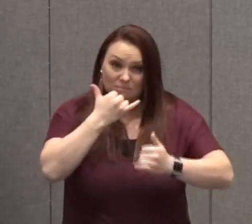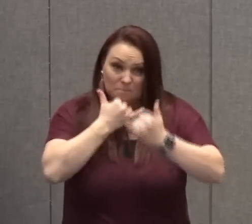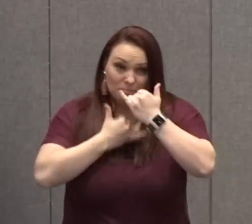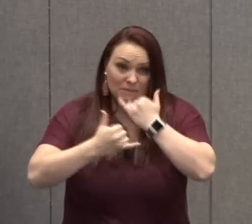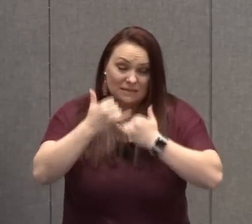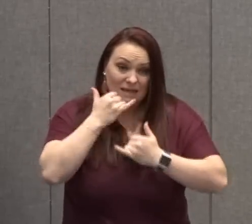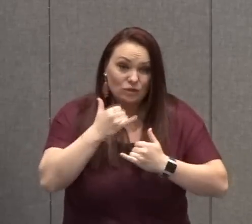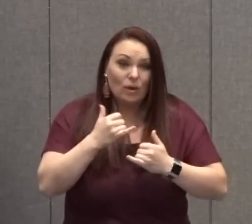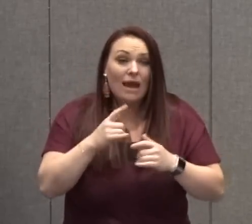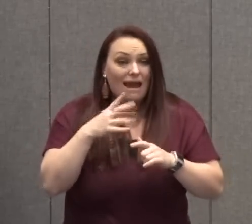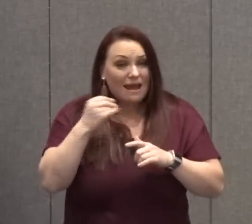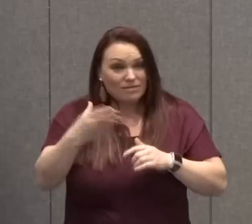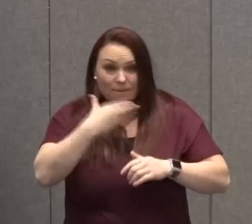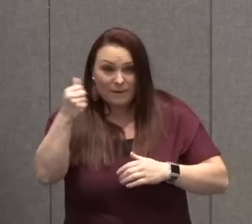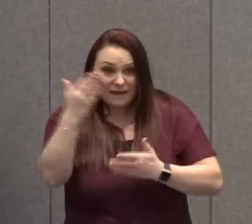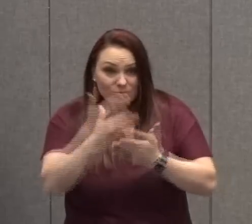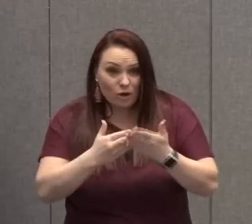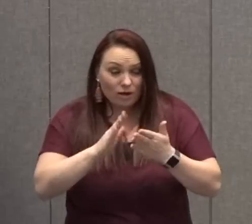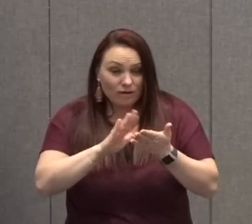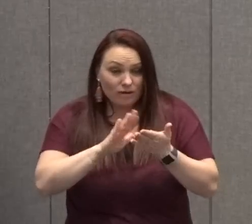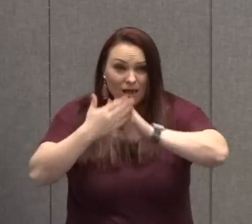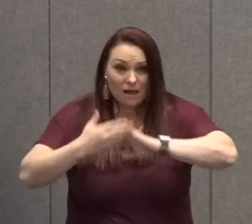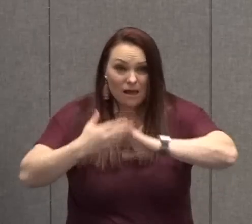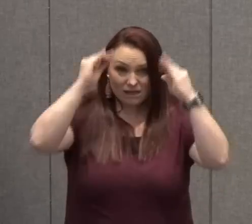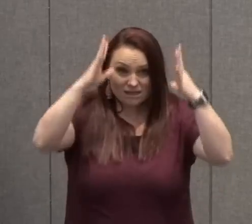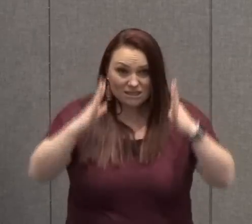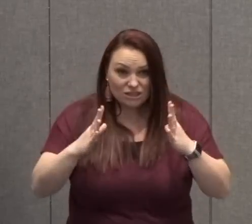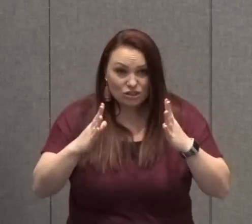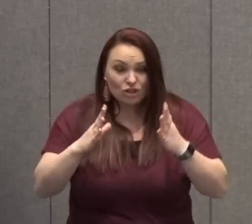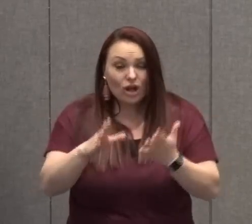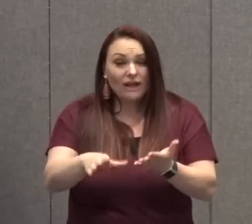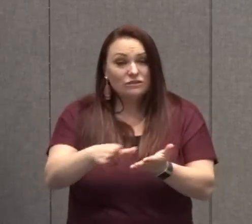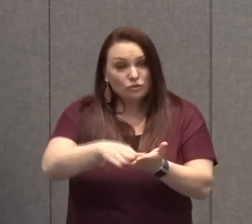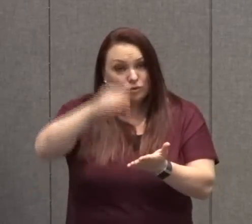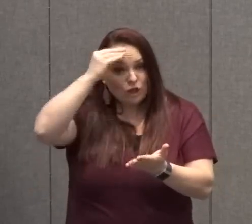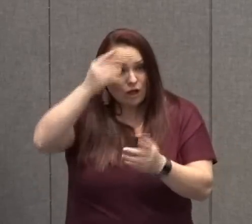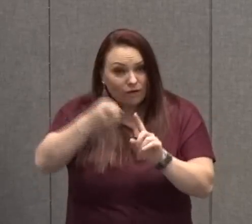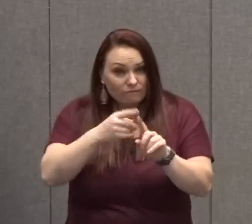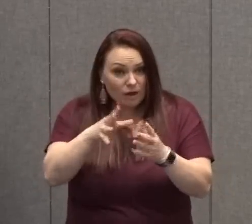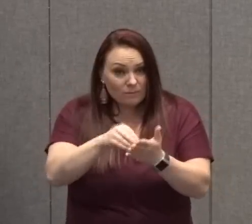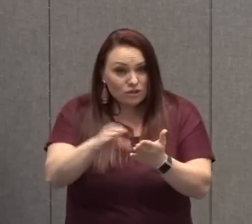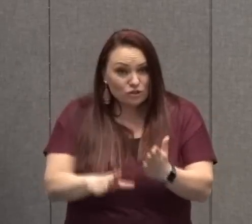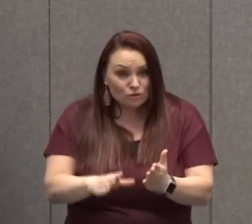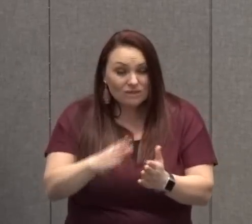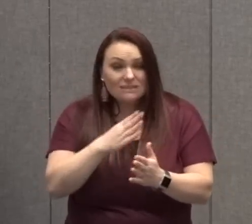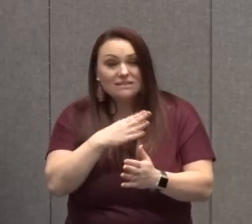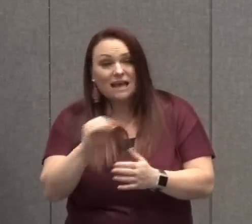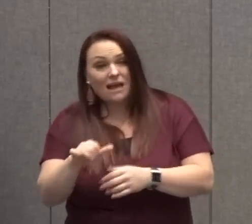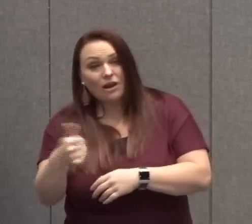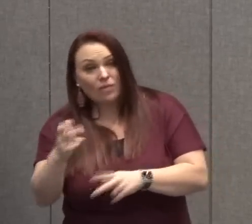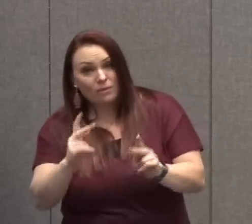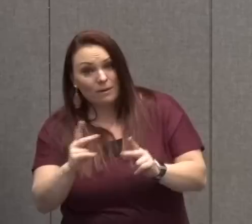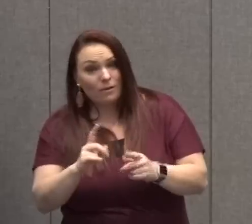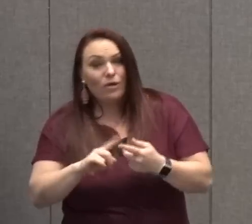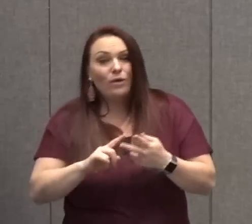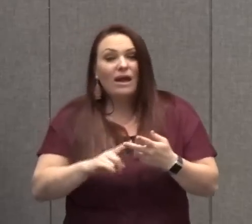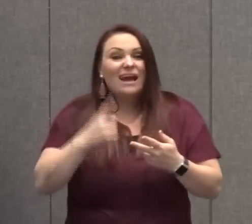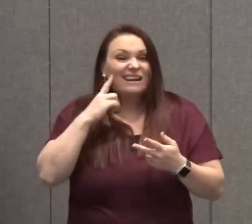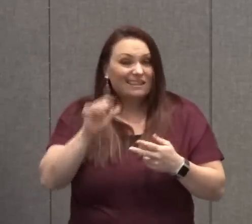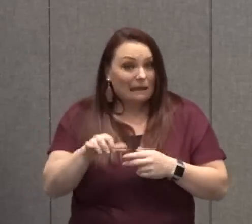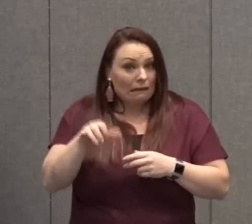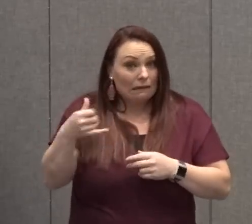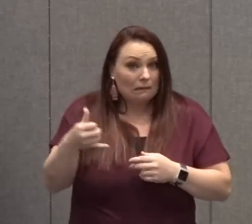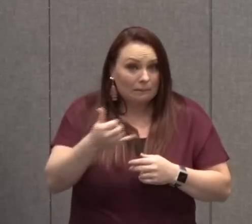think, is learning from students and learning from others. So we did the Sincane. I think I did another mistake in the haiku